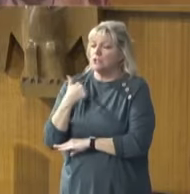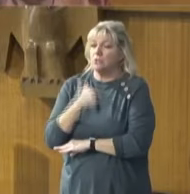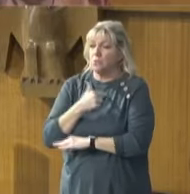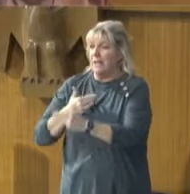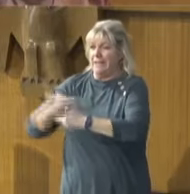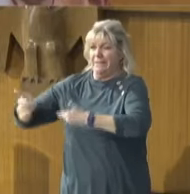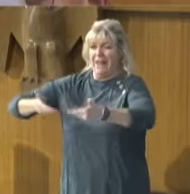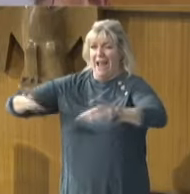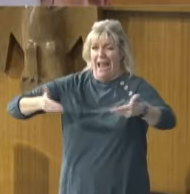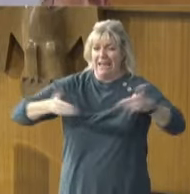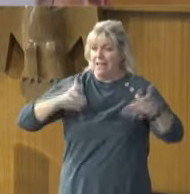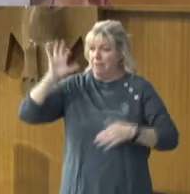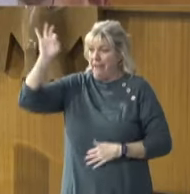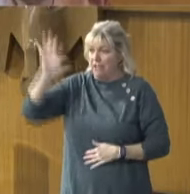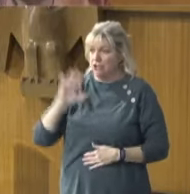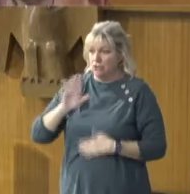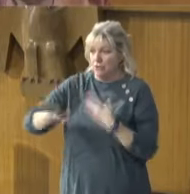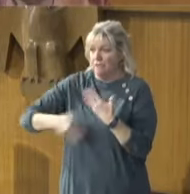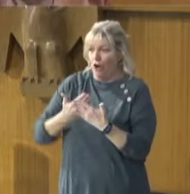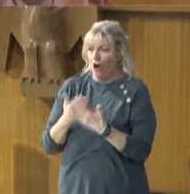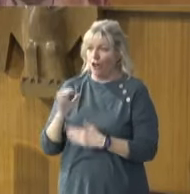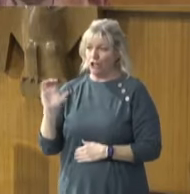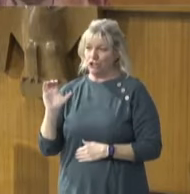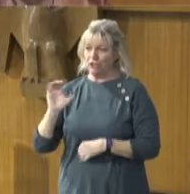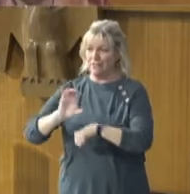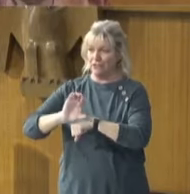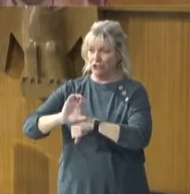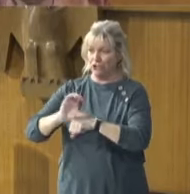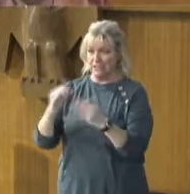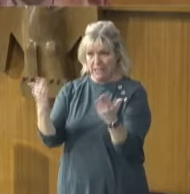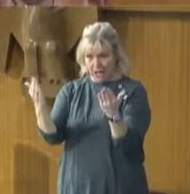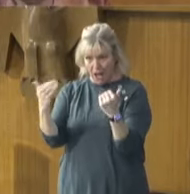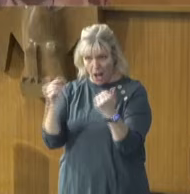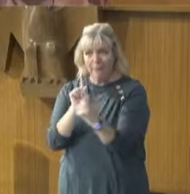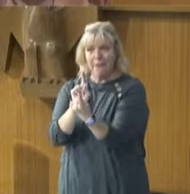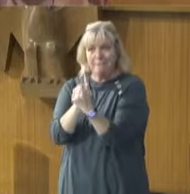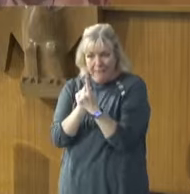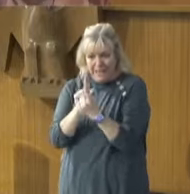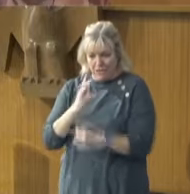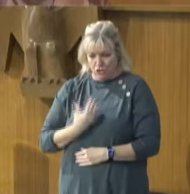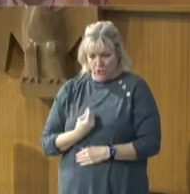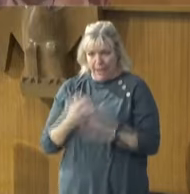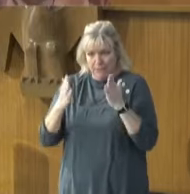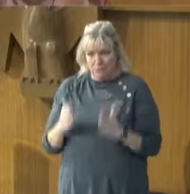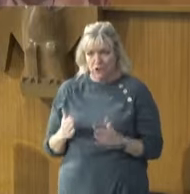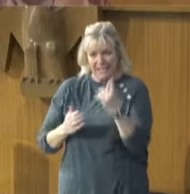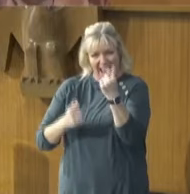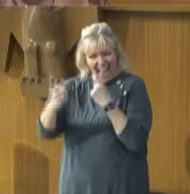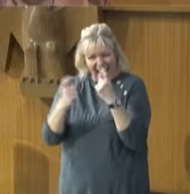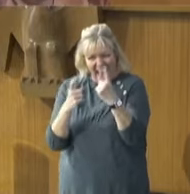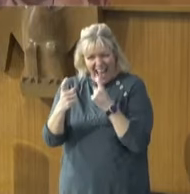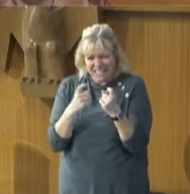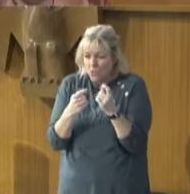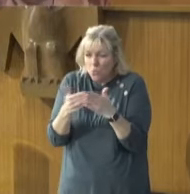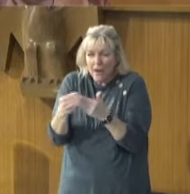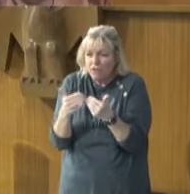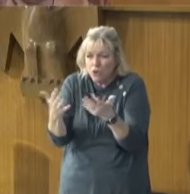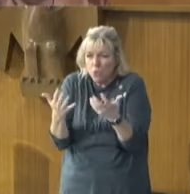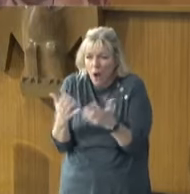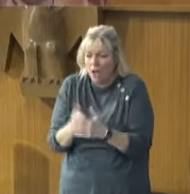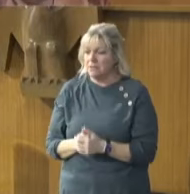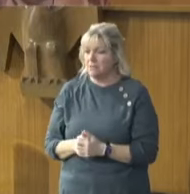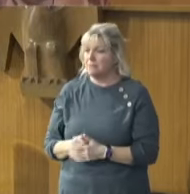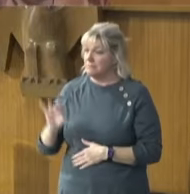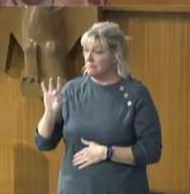conservative churches in the city to a meal where they could meet a transgender person and ask her any questions they wanted to. And